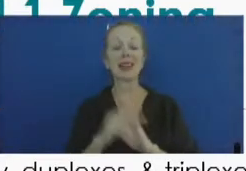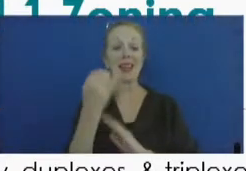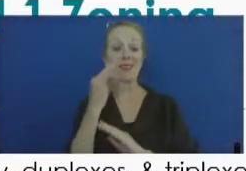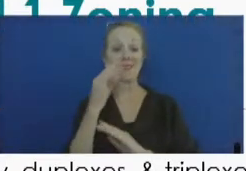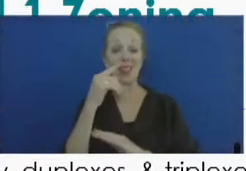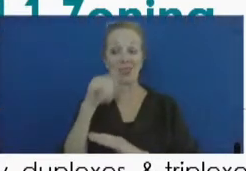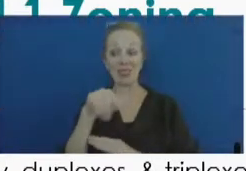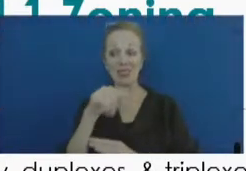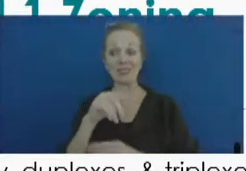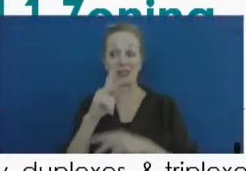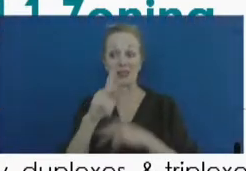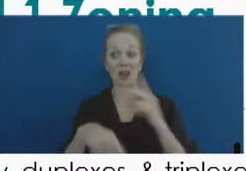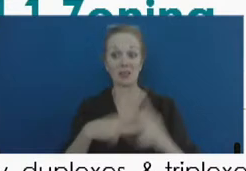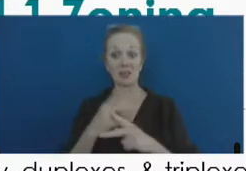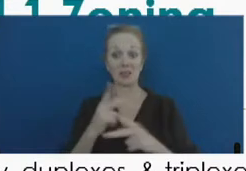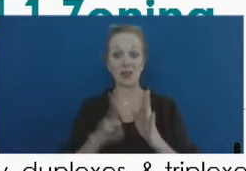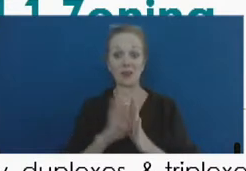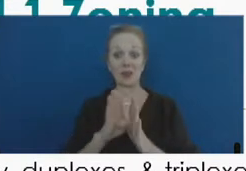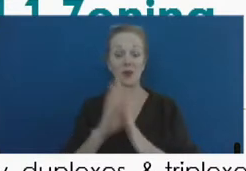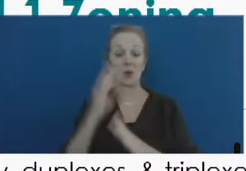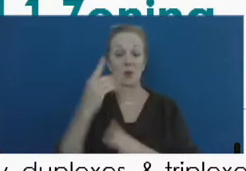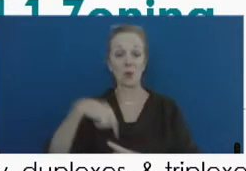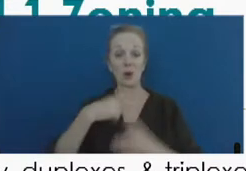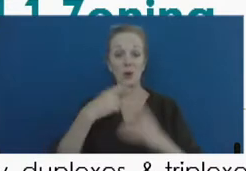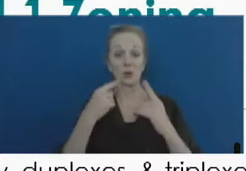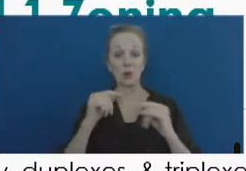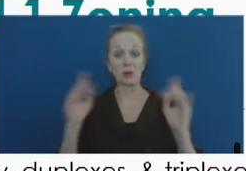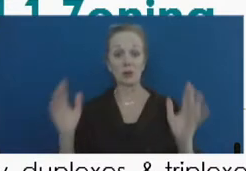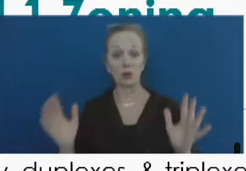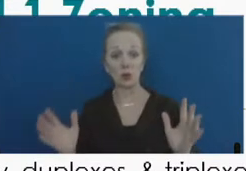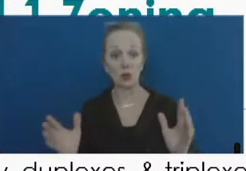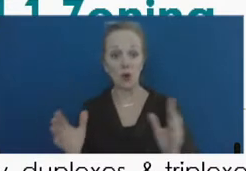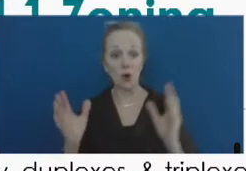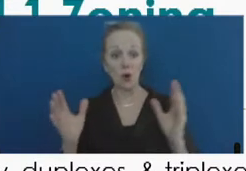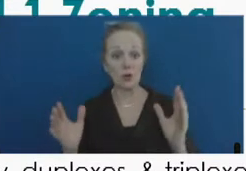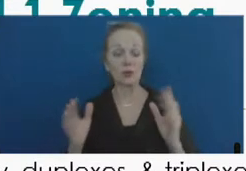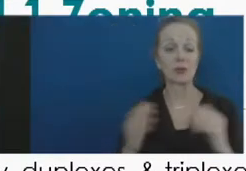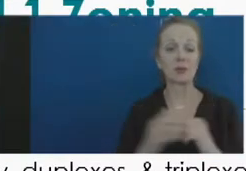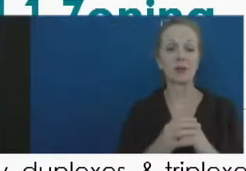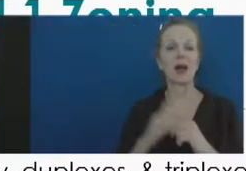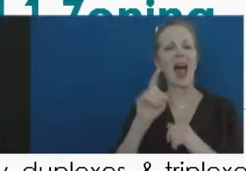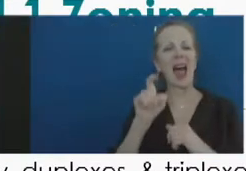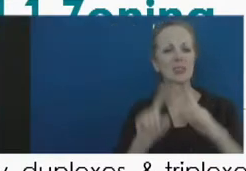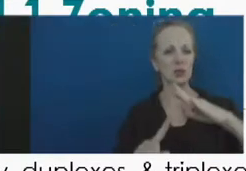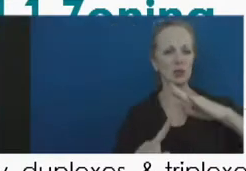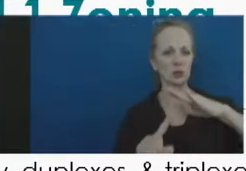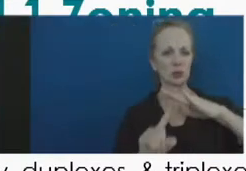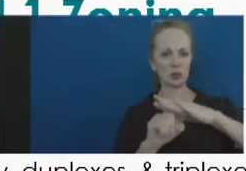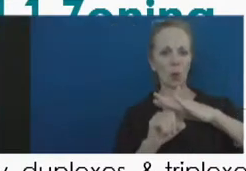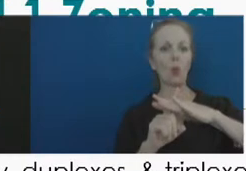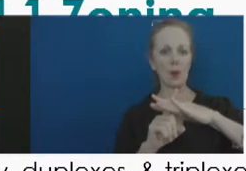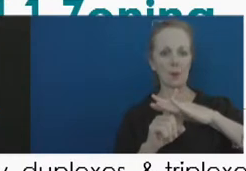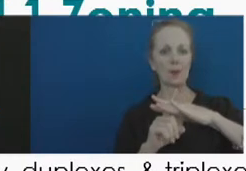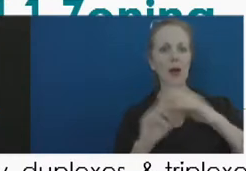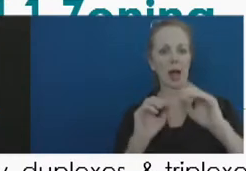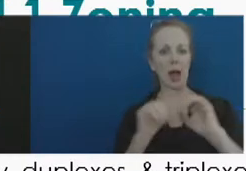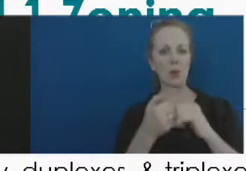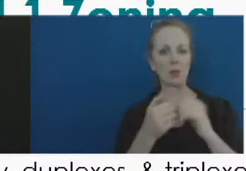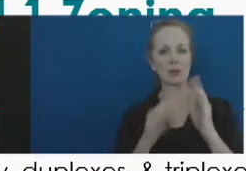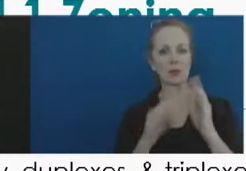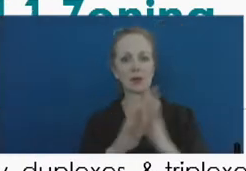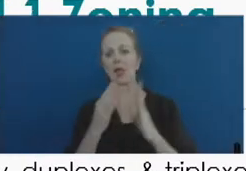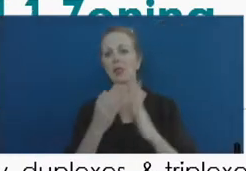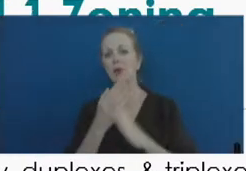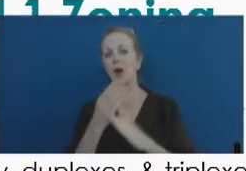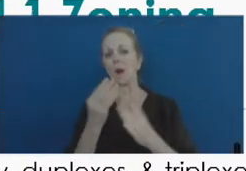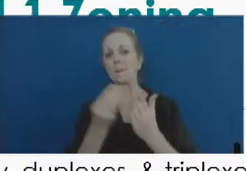of development that we are trying to encourage, that has to show up in how we incentivize development all the way through our budget and